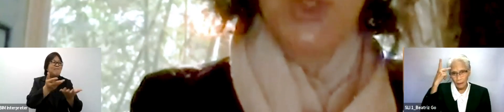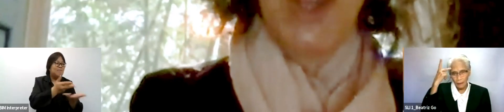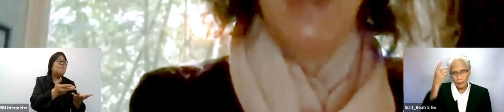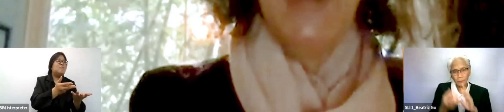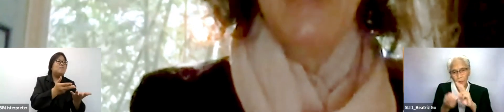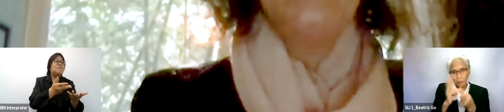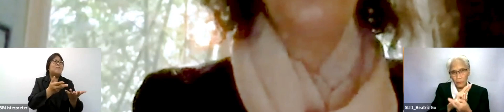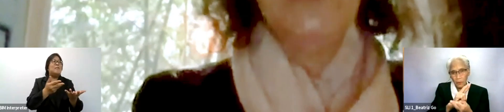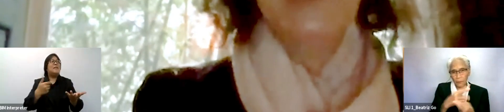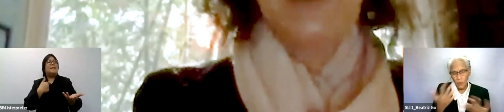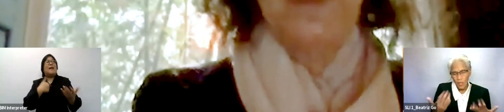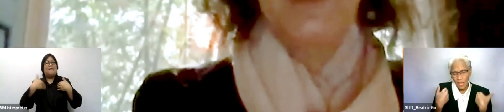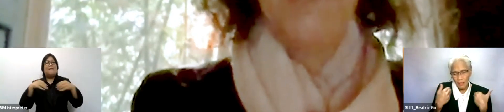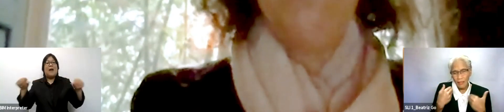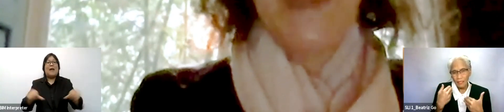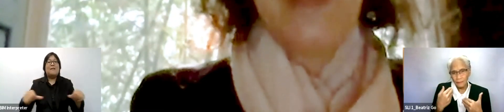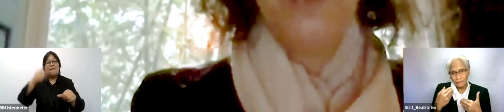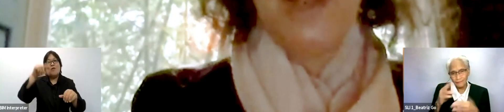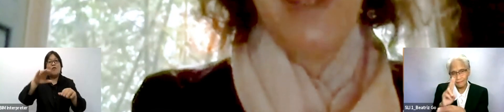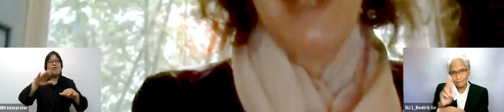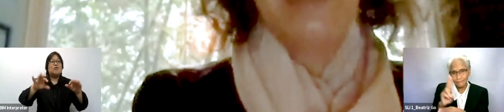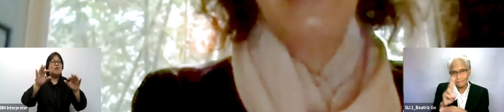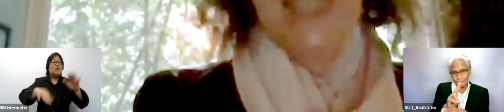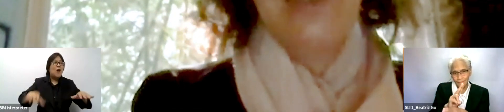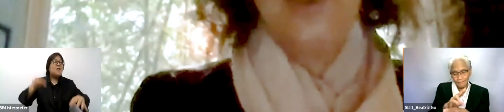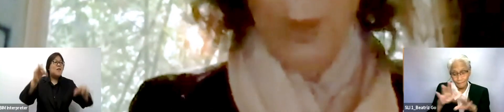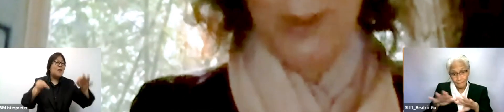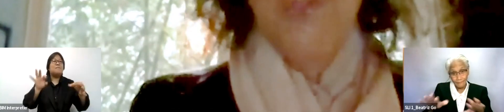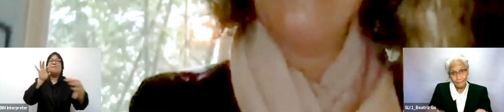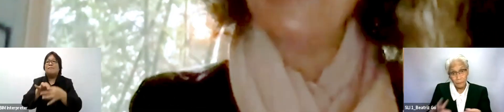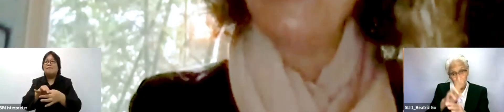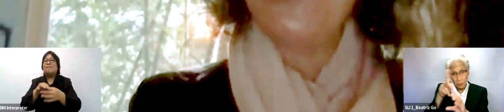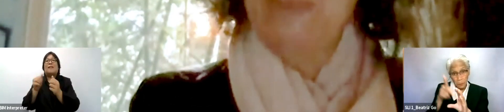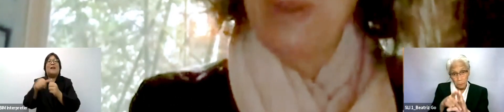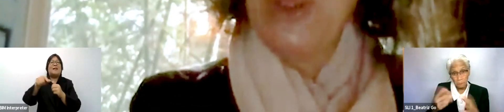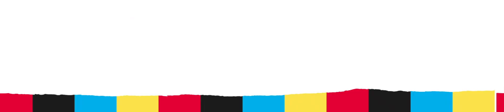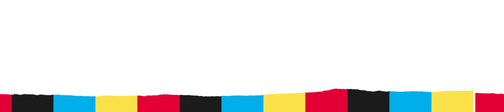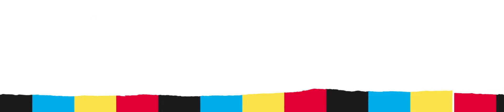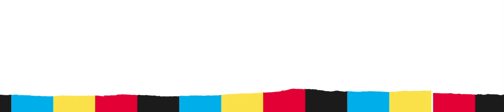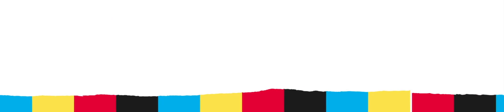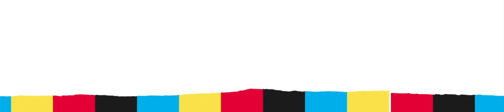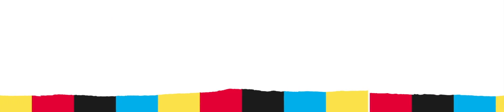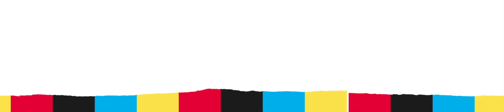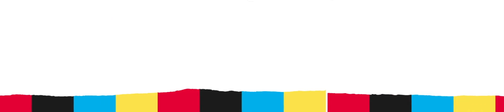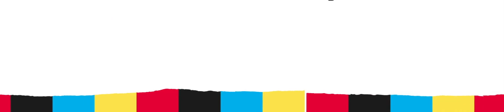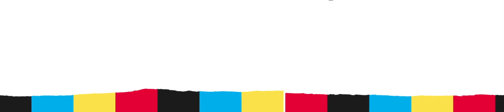Against Torture as 3 examples of best practices in the world. Thank you so much.